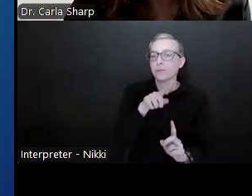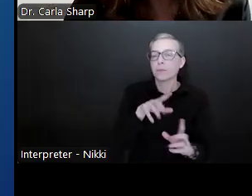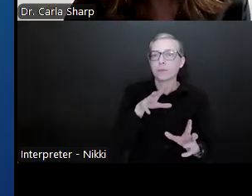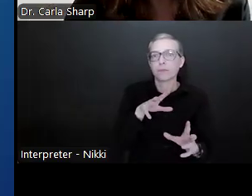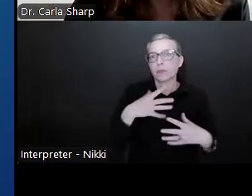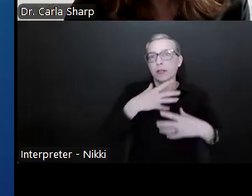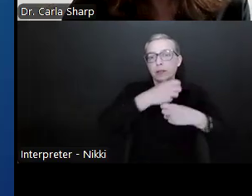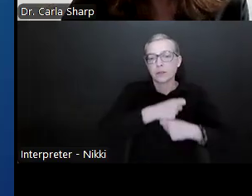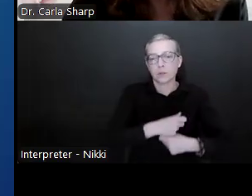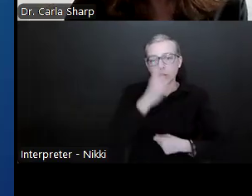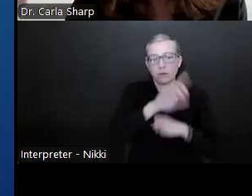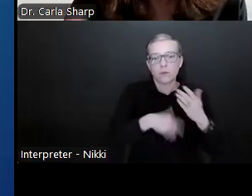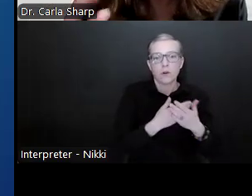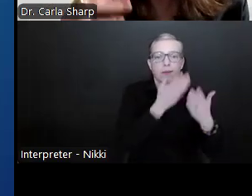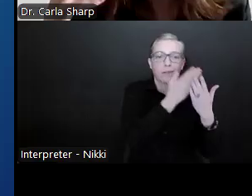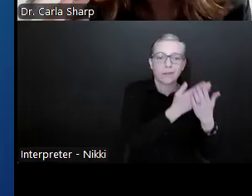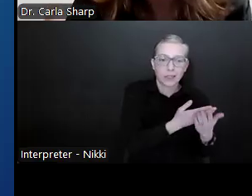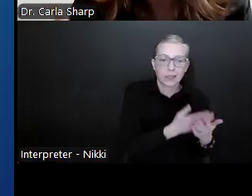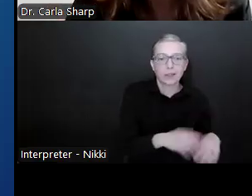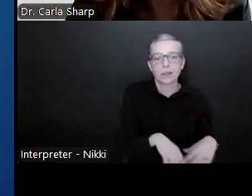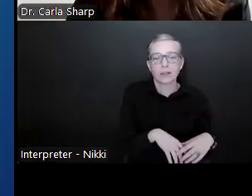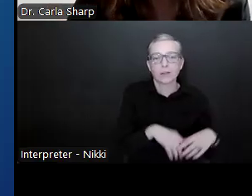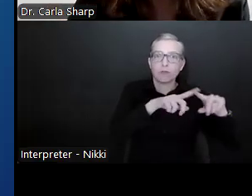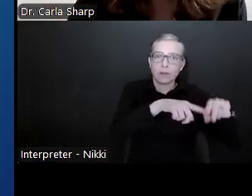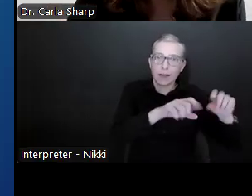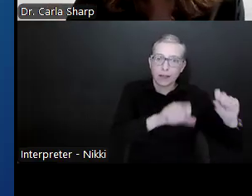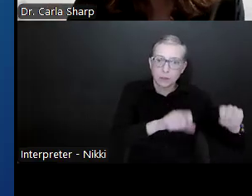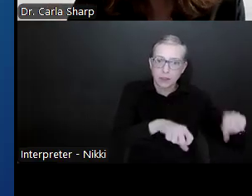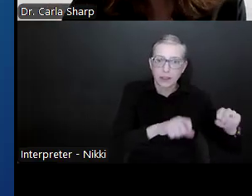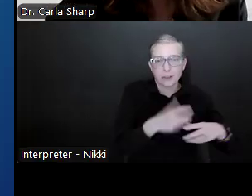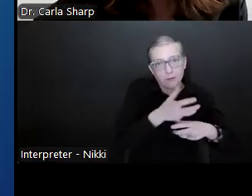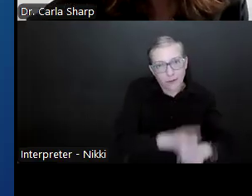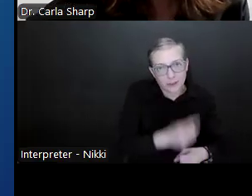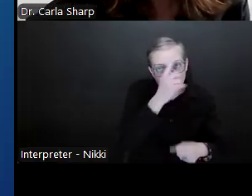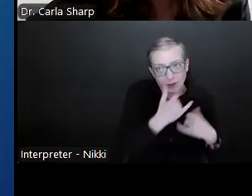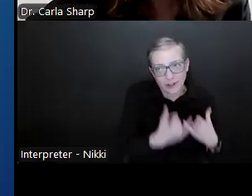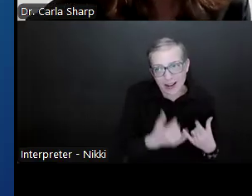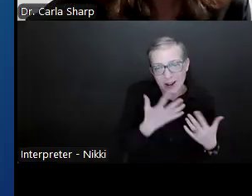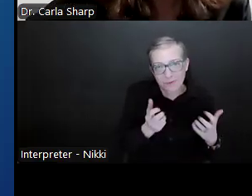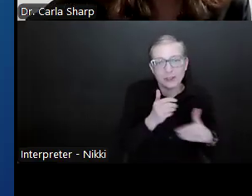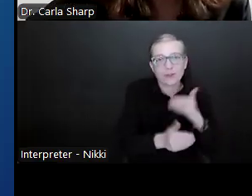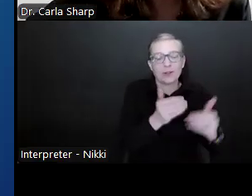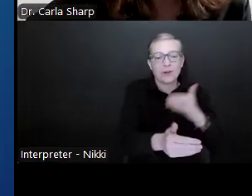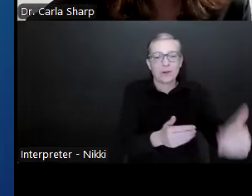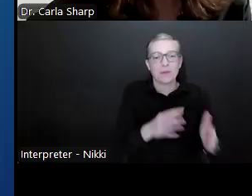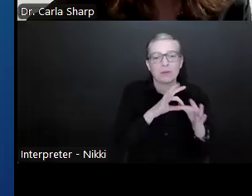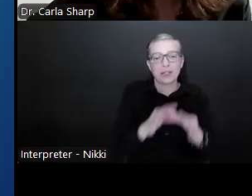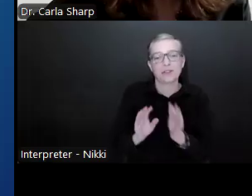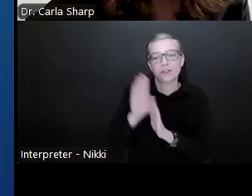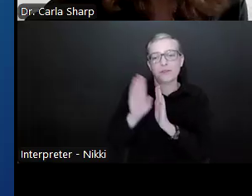of criterion A. So I'm going to ask you to just trust me on that for now so that I can move on. I want to get to the developmental